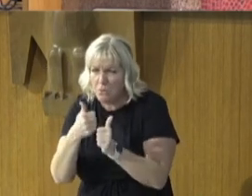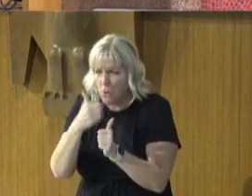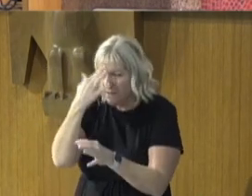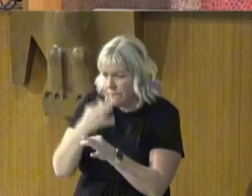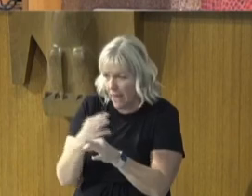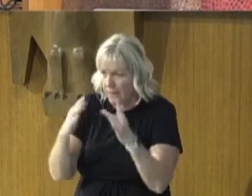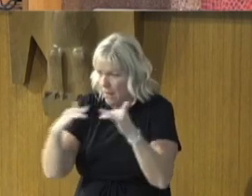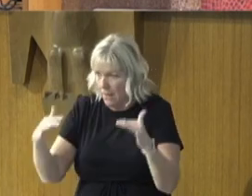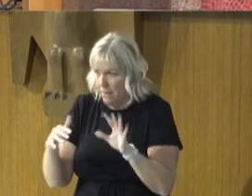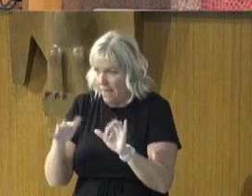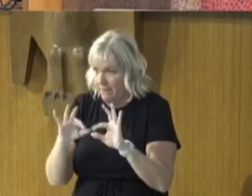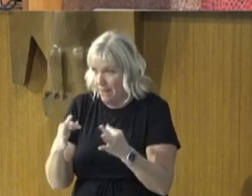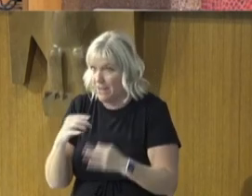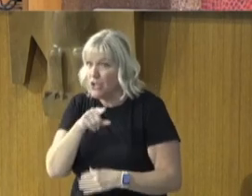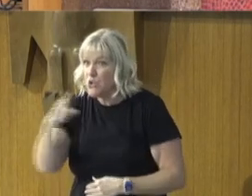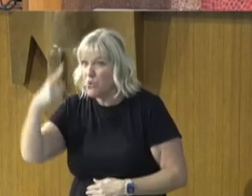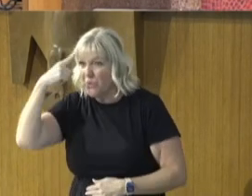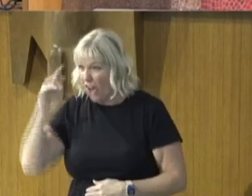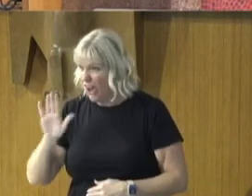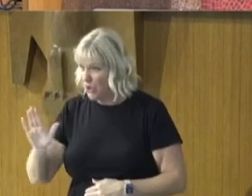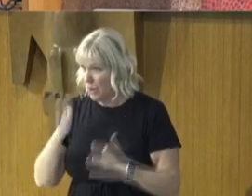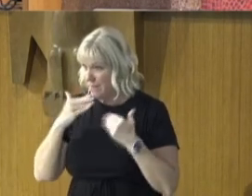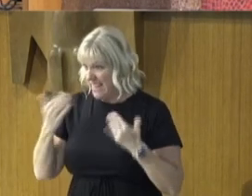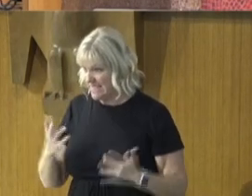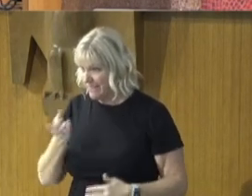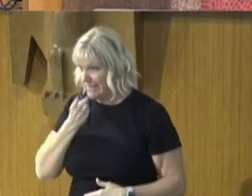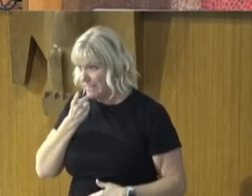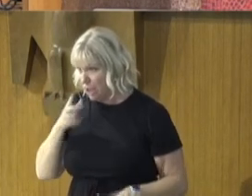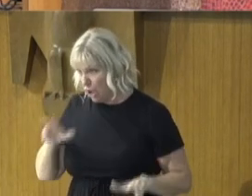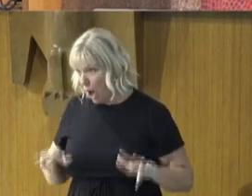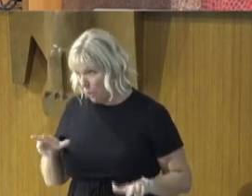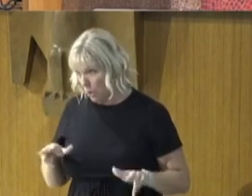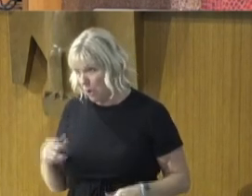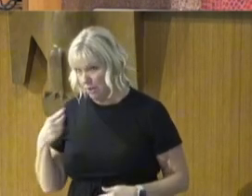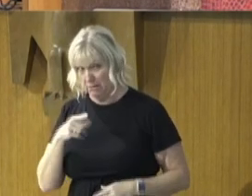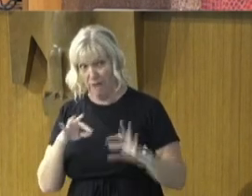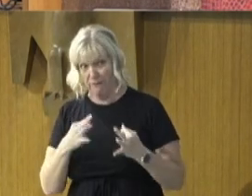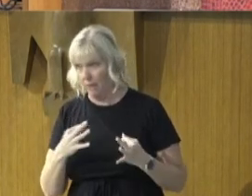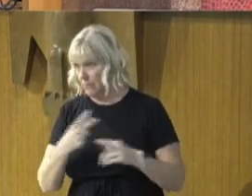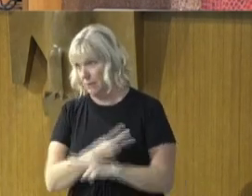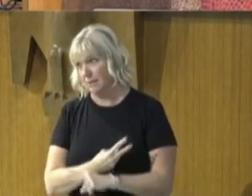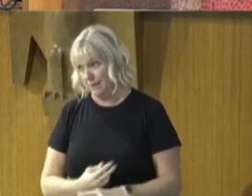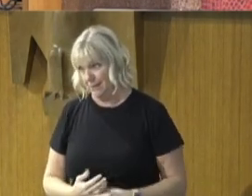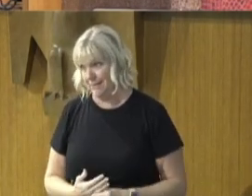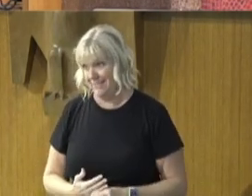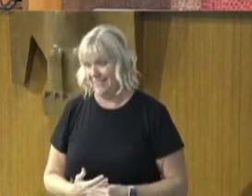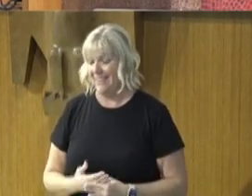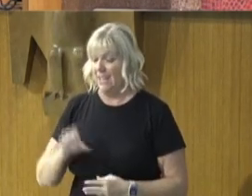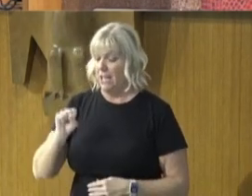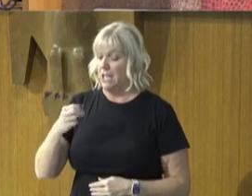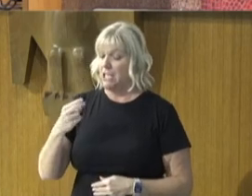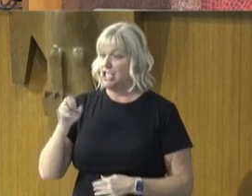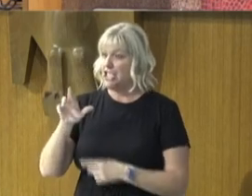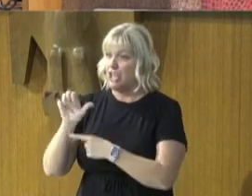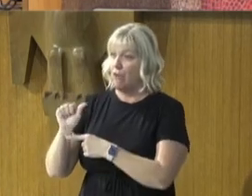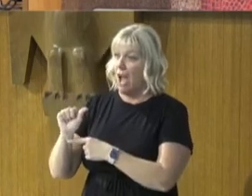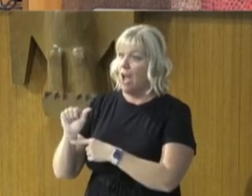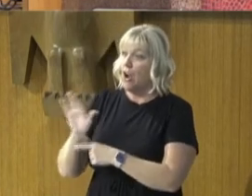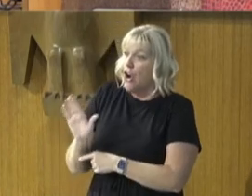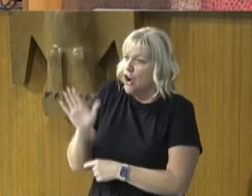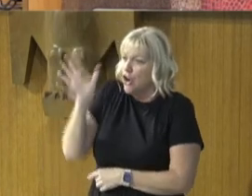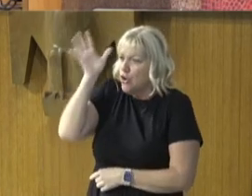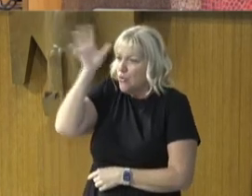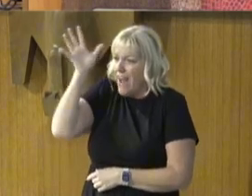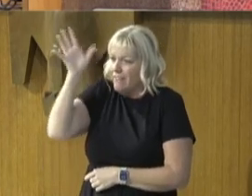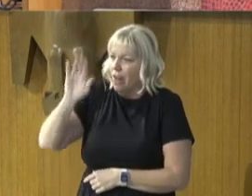And you thought your Thanksgiving dinners could be a little awkward. And then we're told that She-Ra's grandfather, Ephraim,